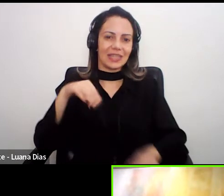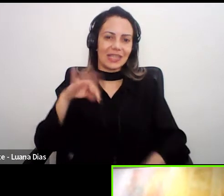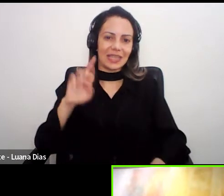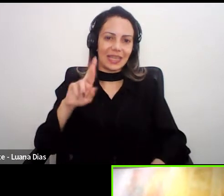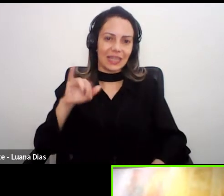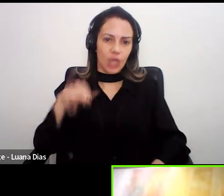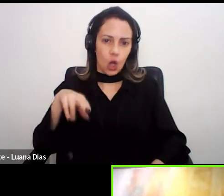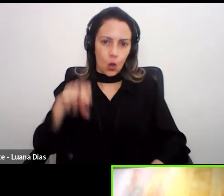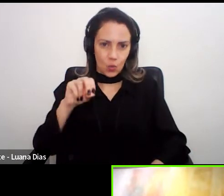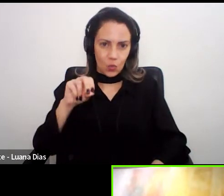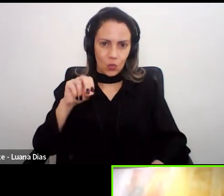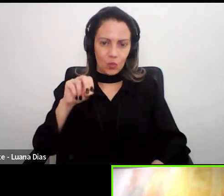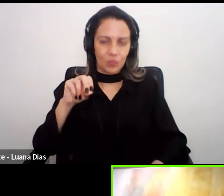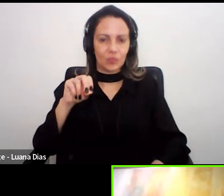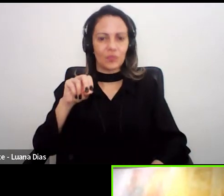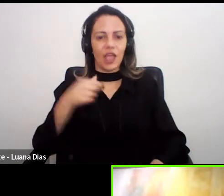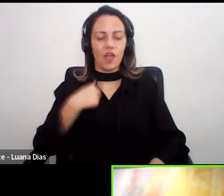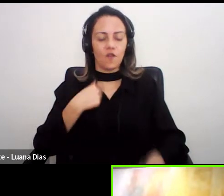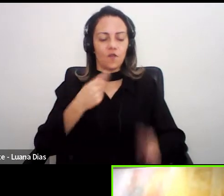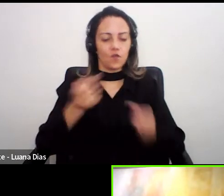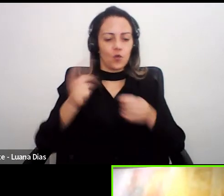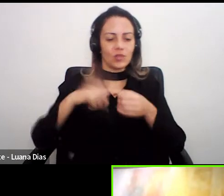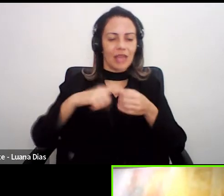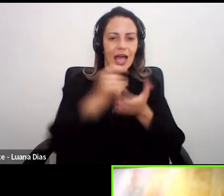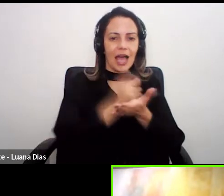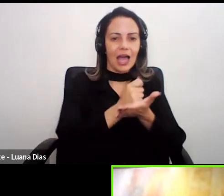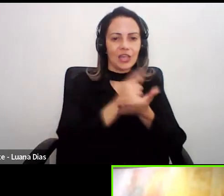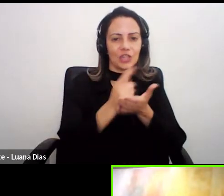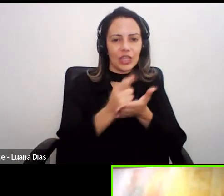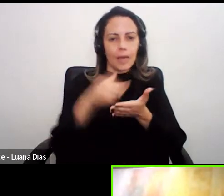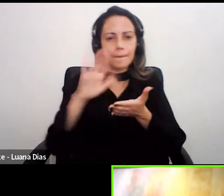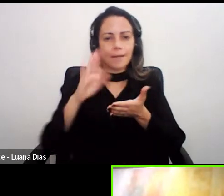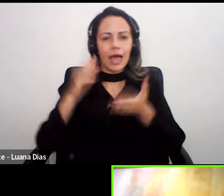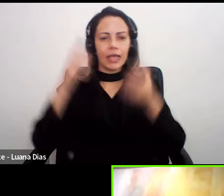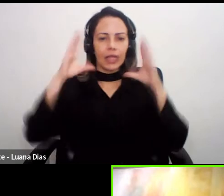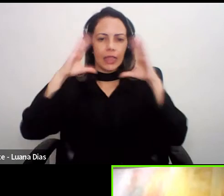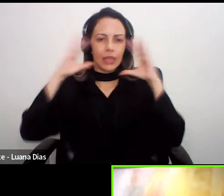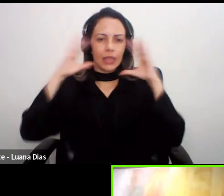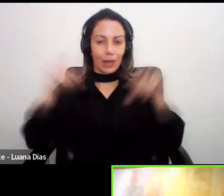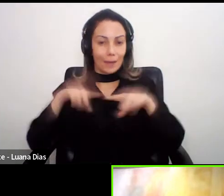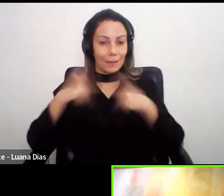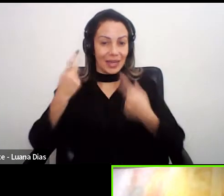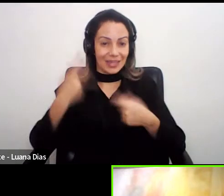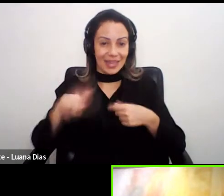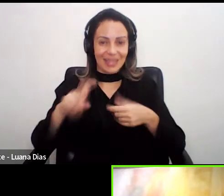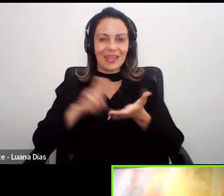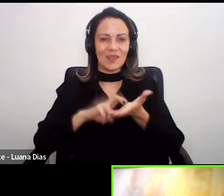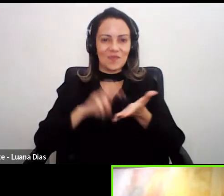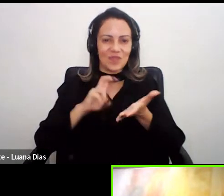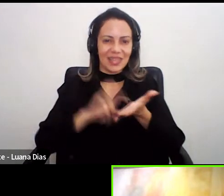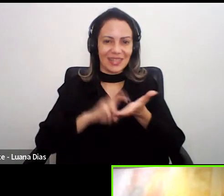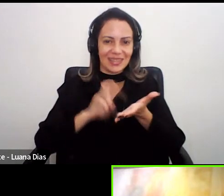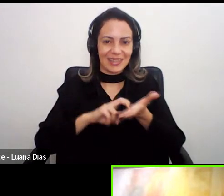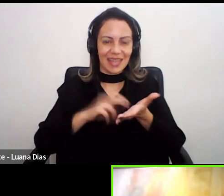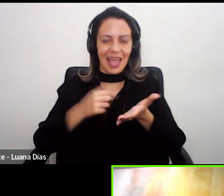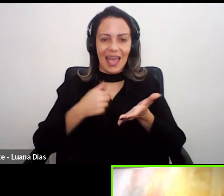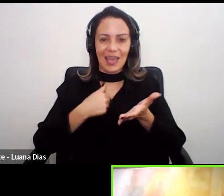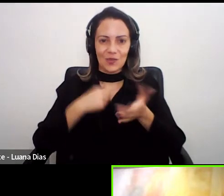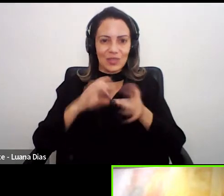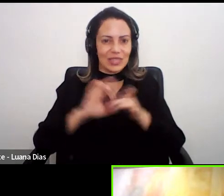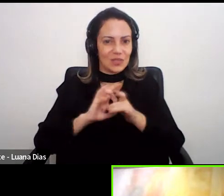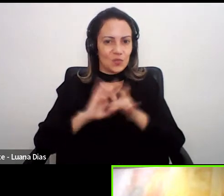more flexibility. But this morning, I will be able to stay for 2 hours, but I cannot stay for the whole